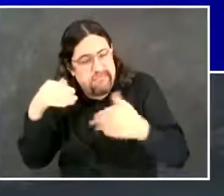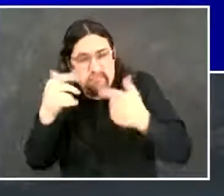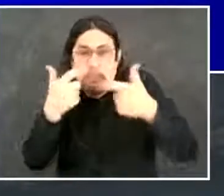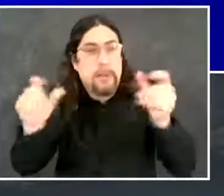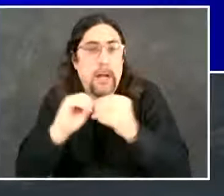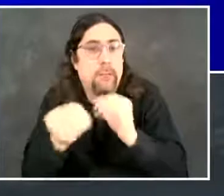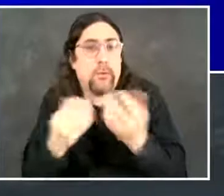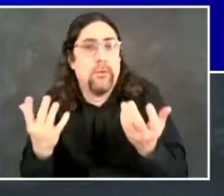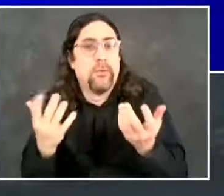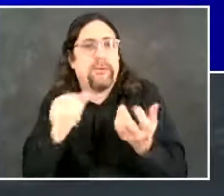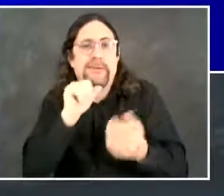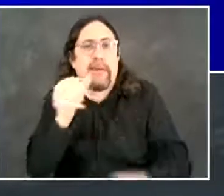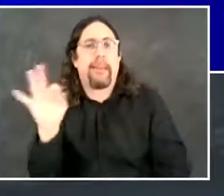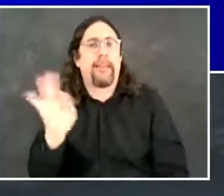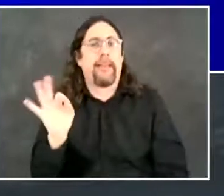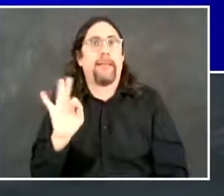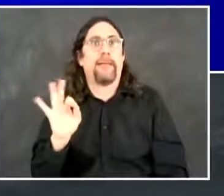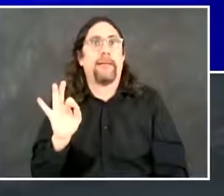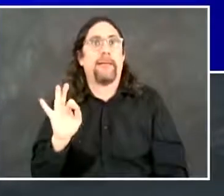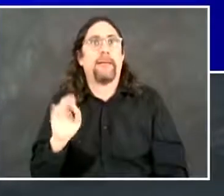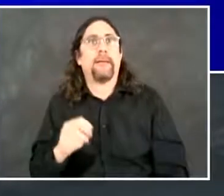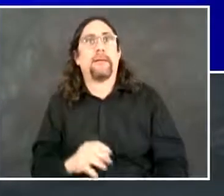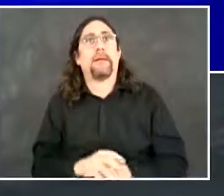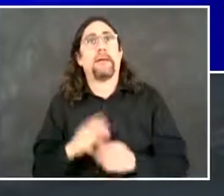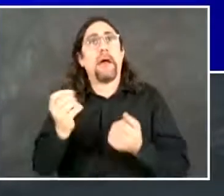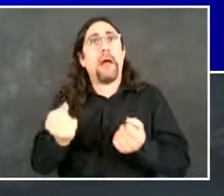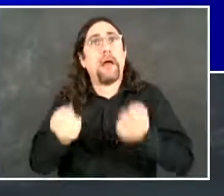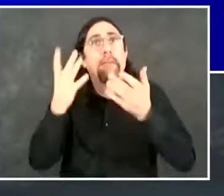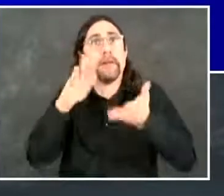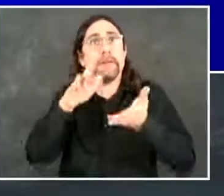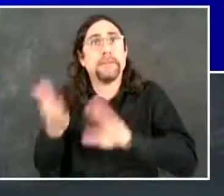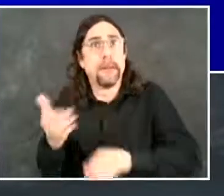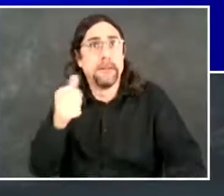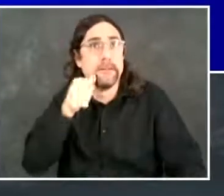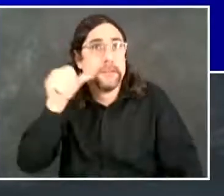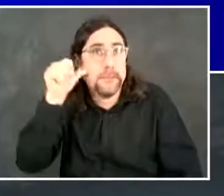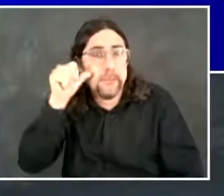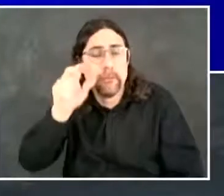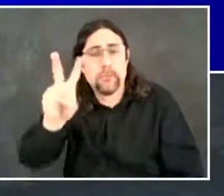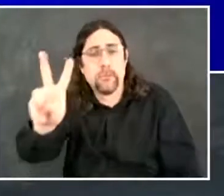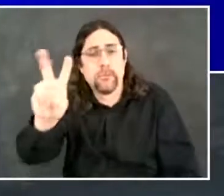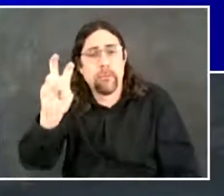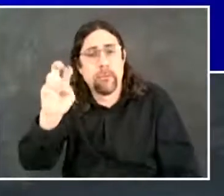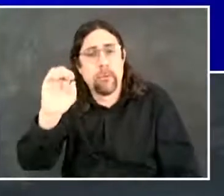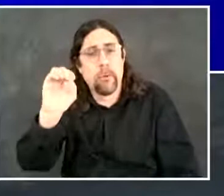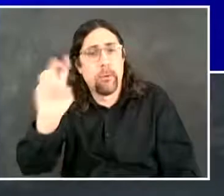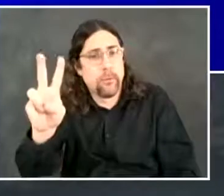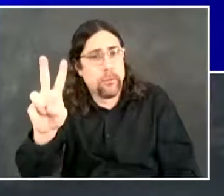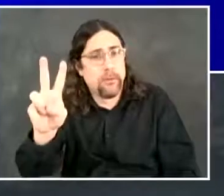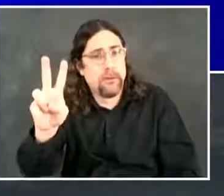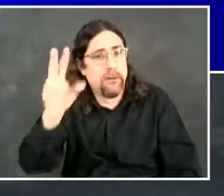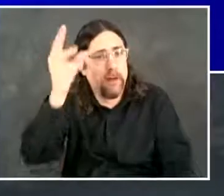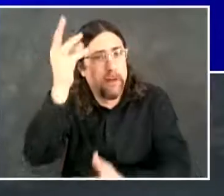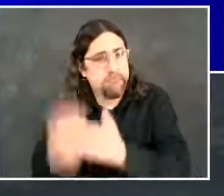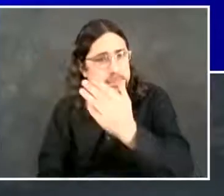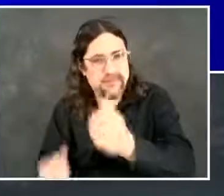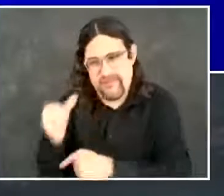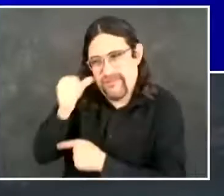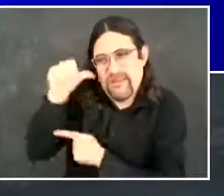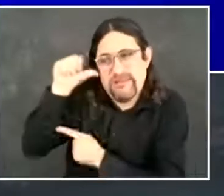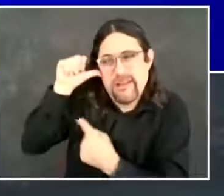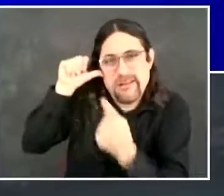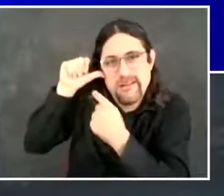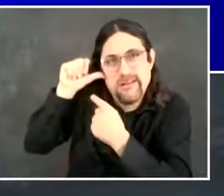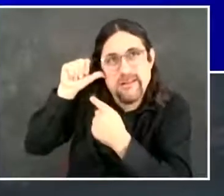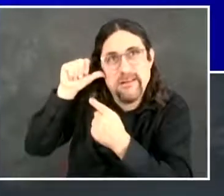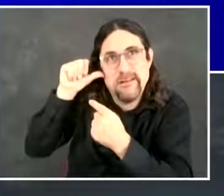These numbers, when we look at them compared to where we were a few weeks ago, maybe we feel a little better, but we can't forget that each and